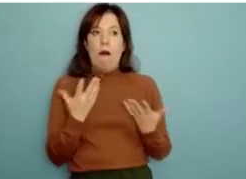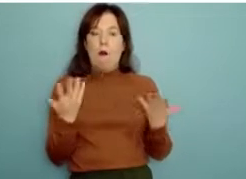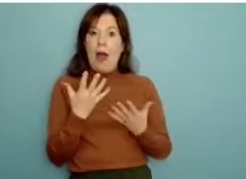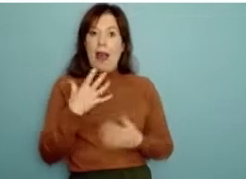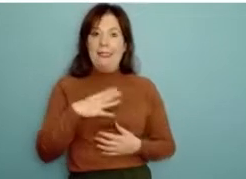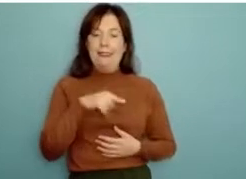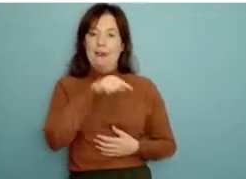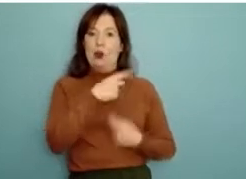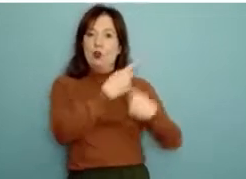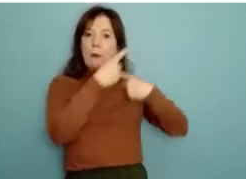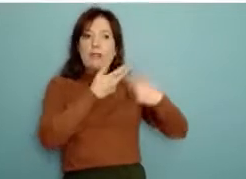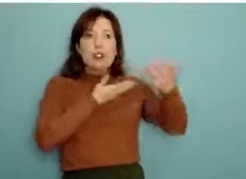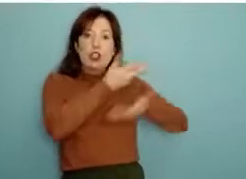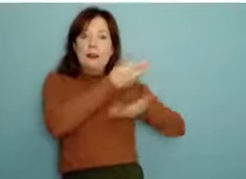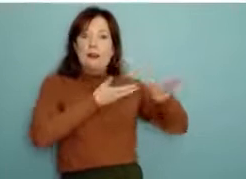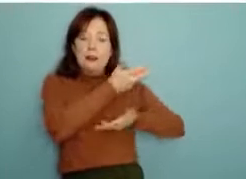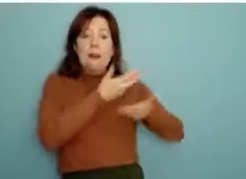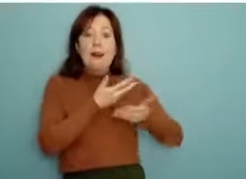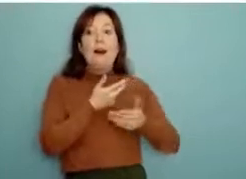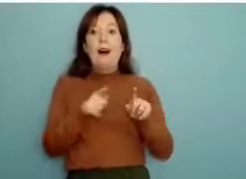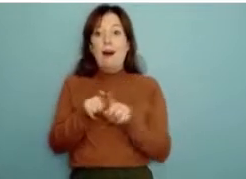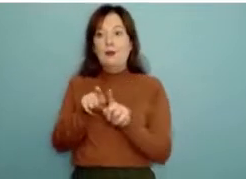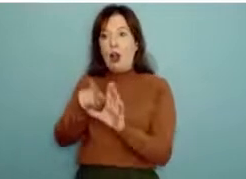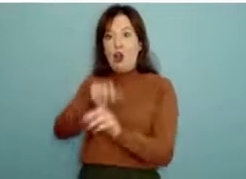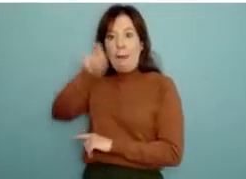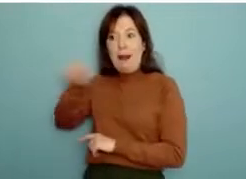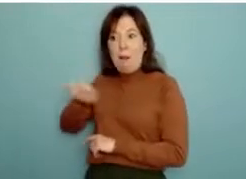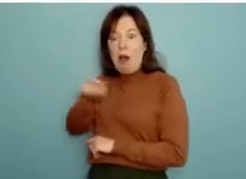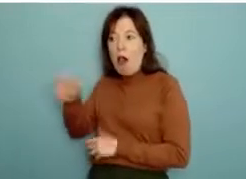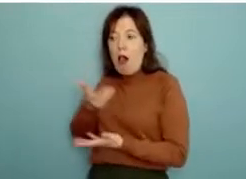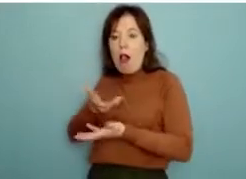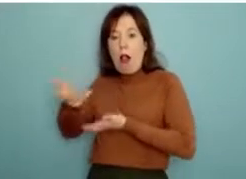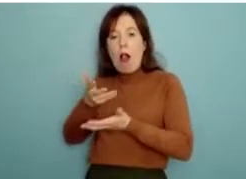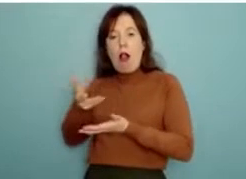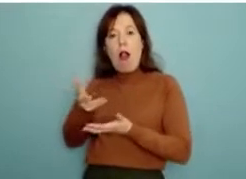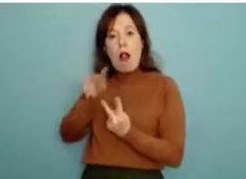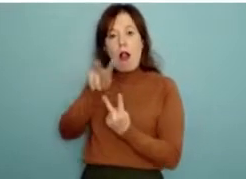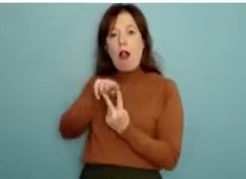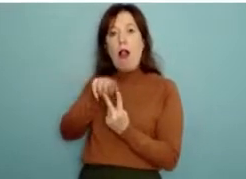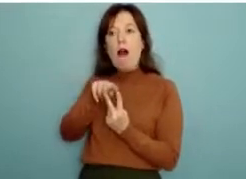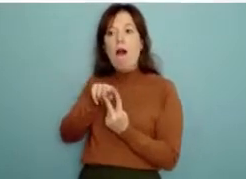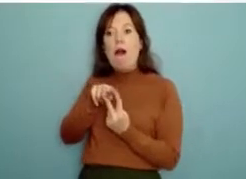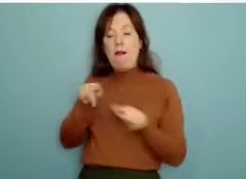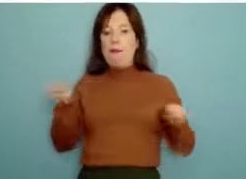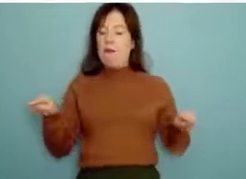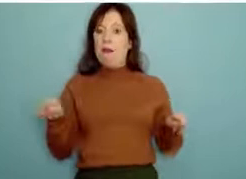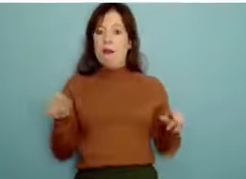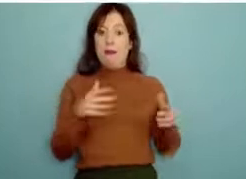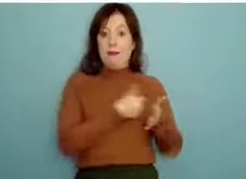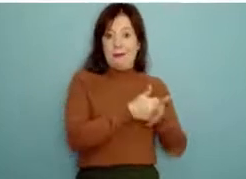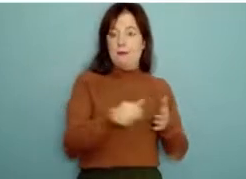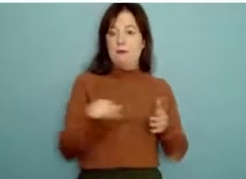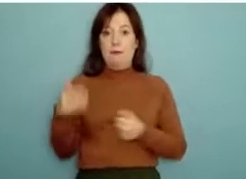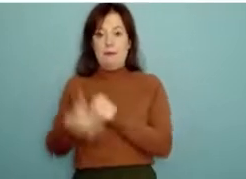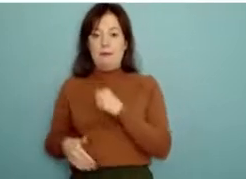is key, and with young people was an important distinguishing factor between usage groups. Only 16%